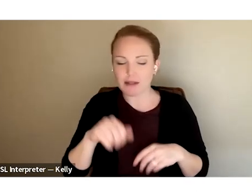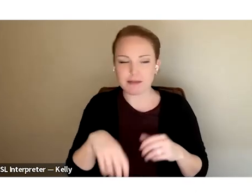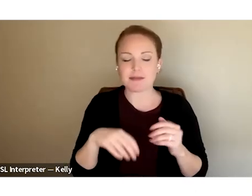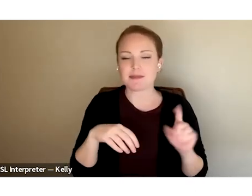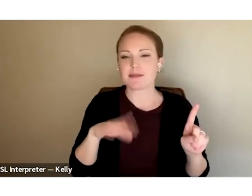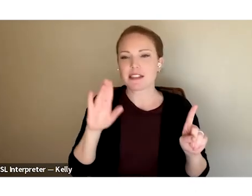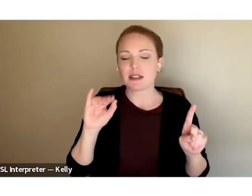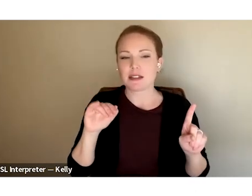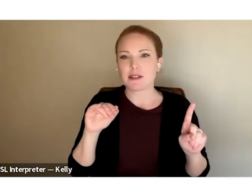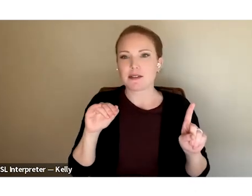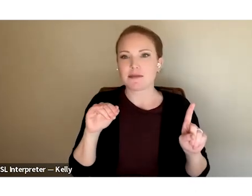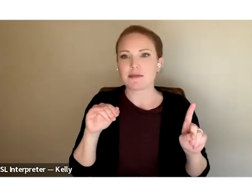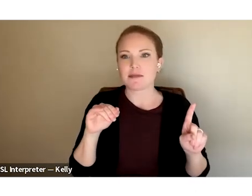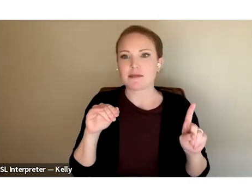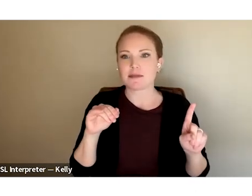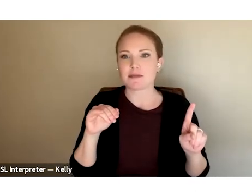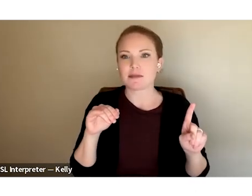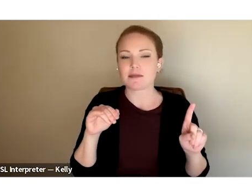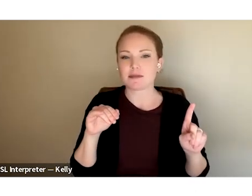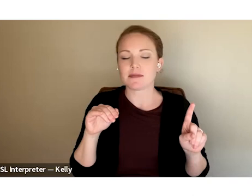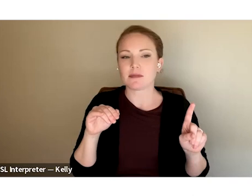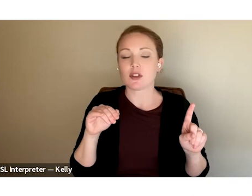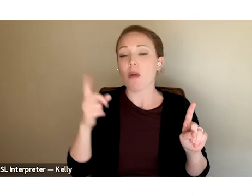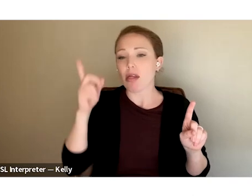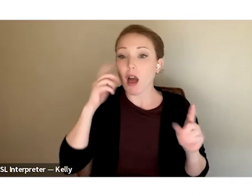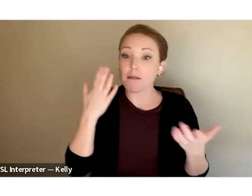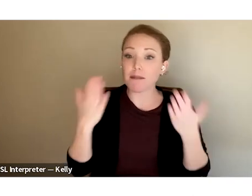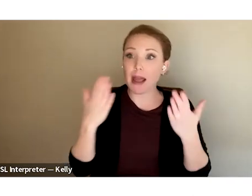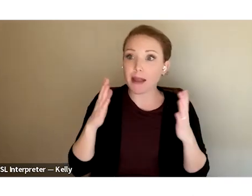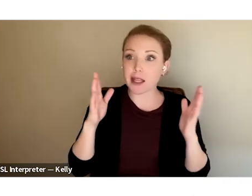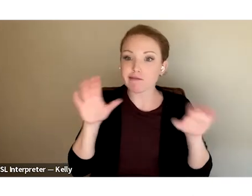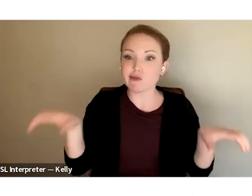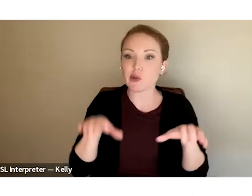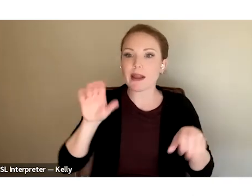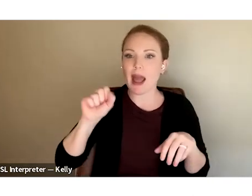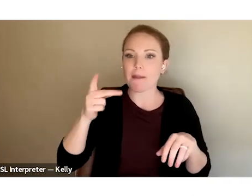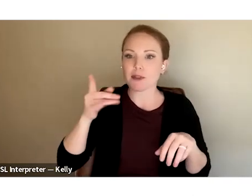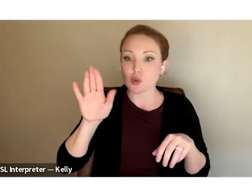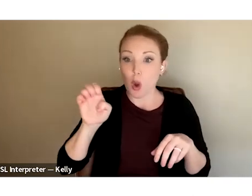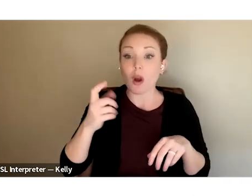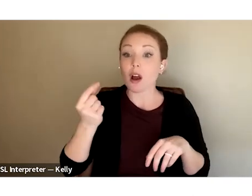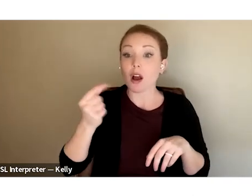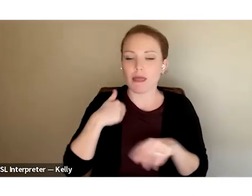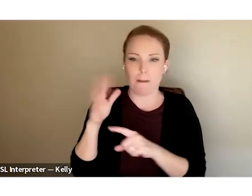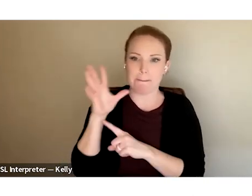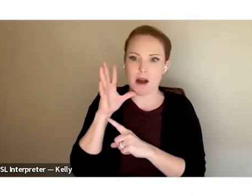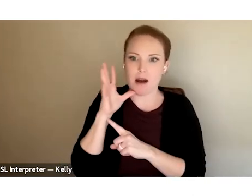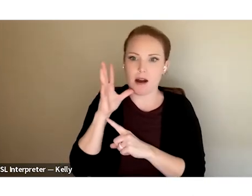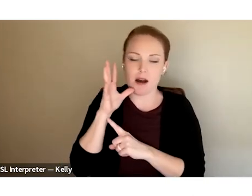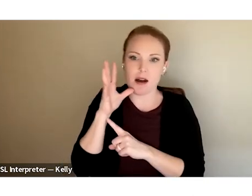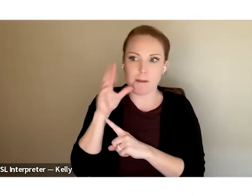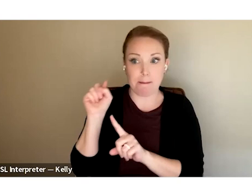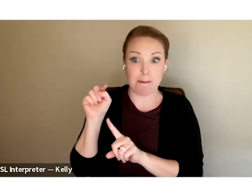So we thought about doing an episode where the mom was firmly of this